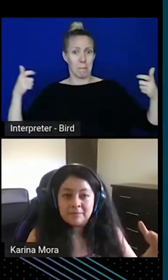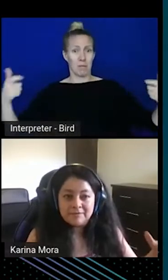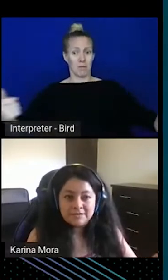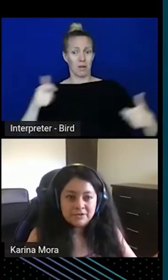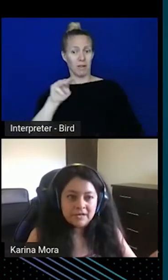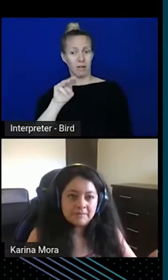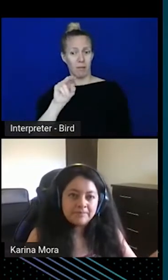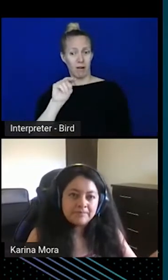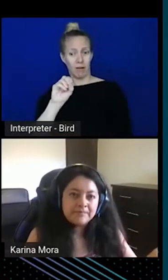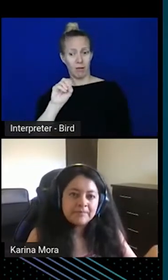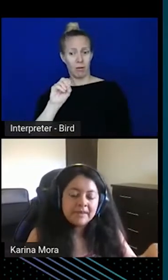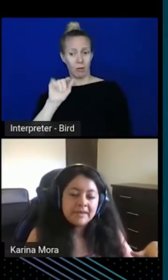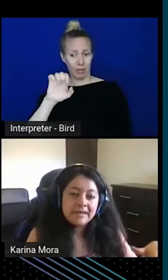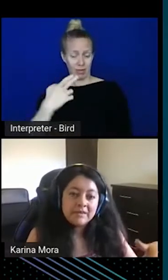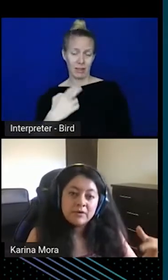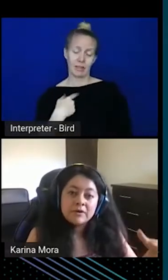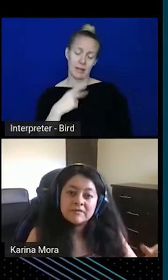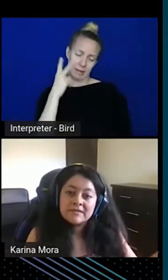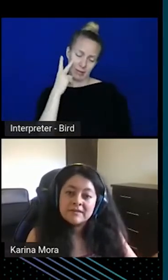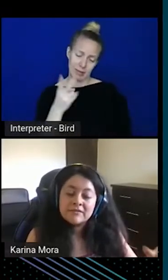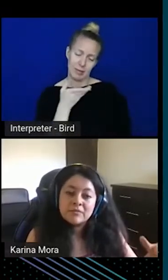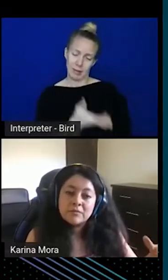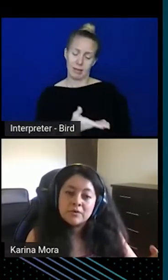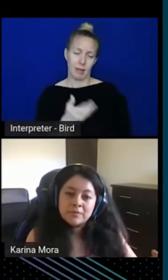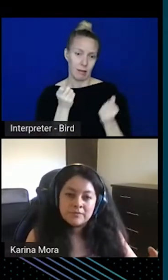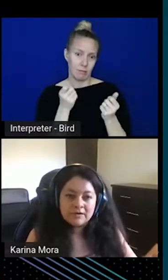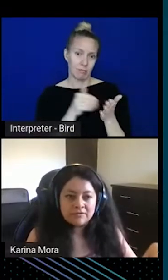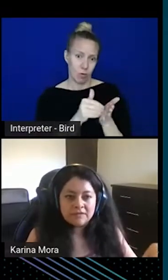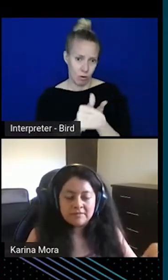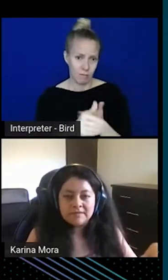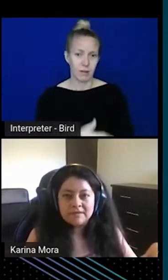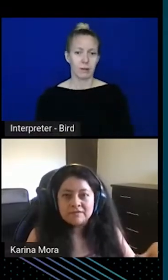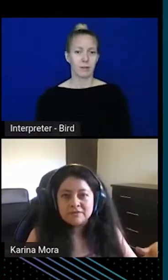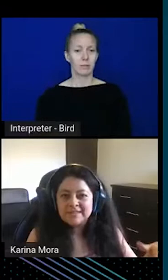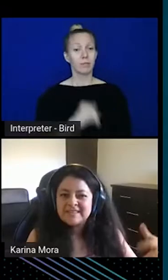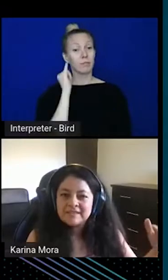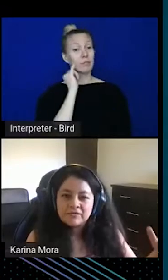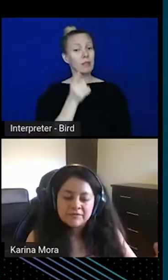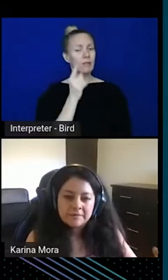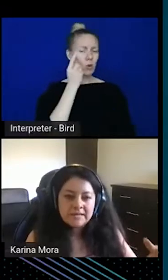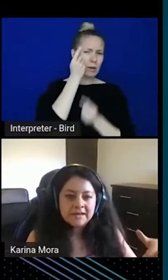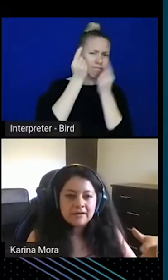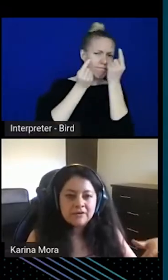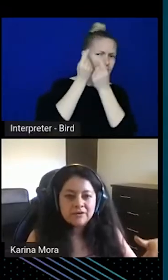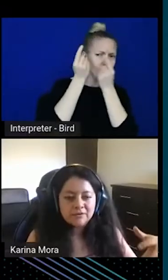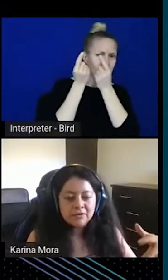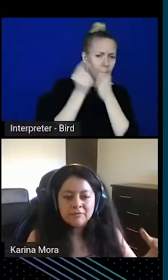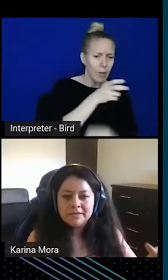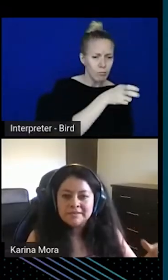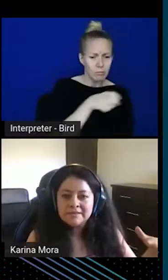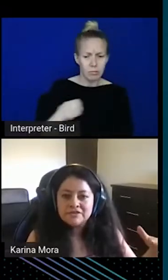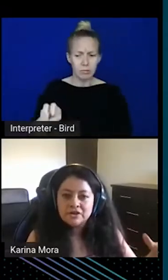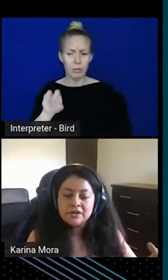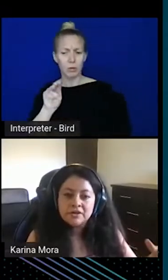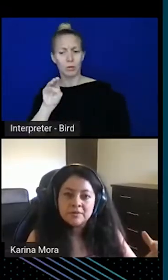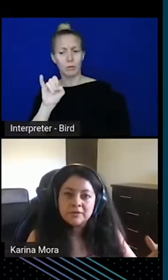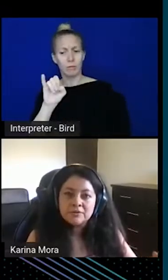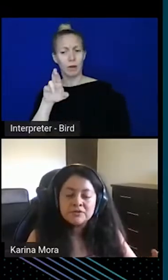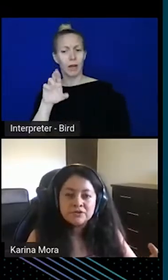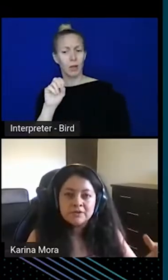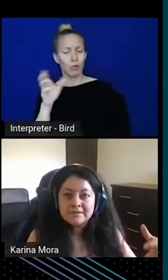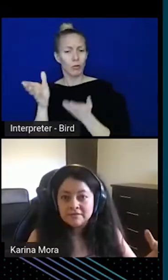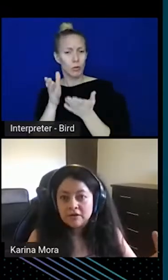as a professional. If you are considering to move to microservices, or this sounds familiar, or you are already in this journey